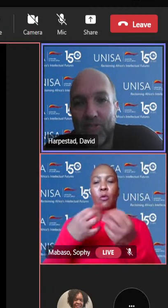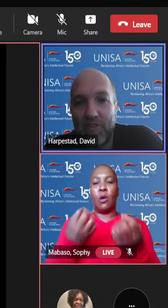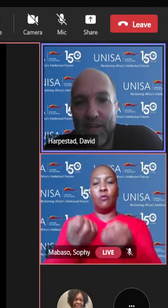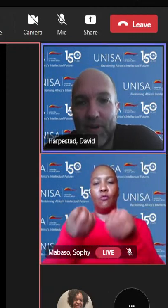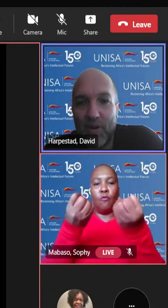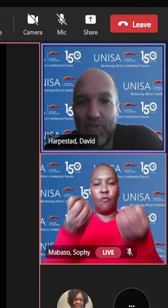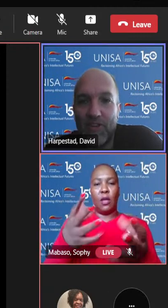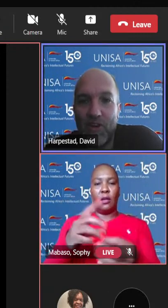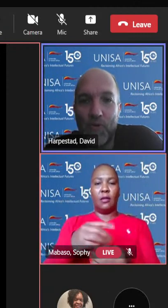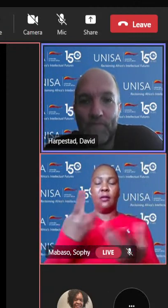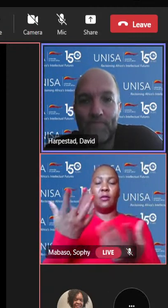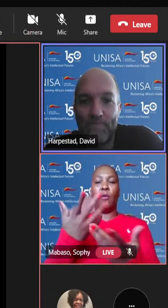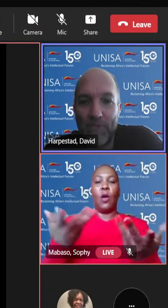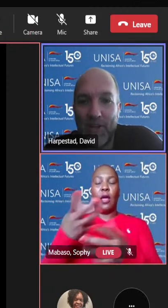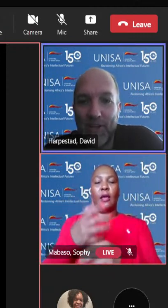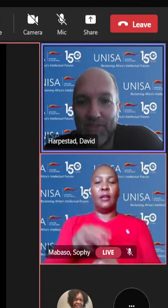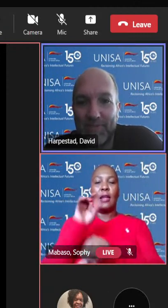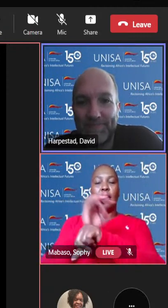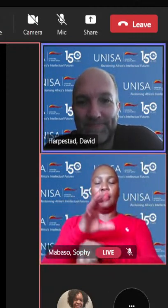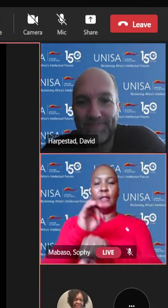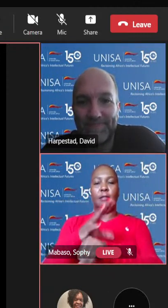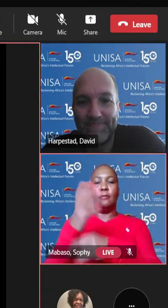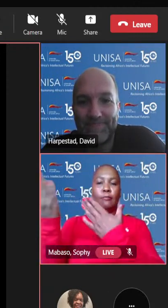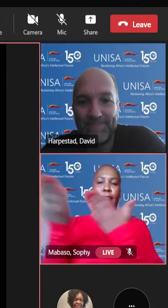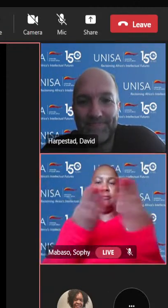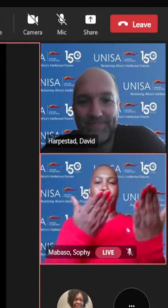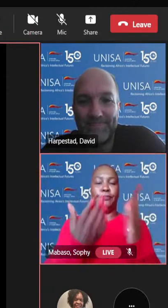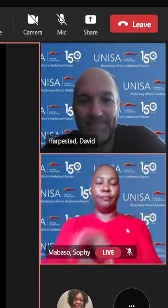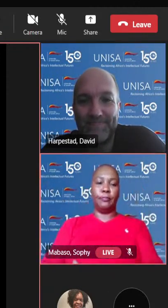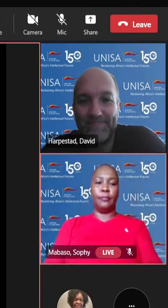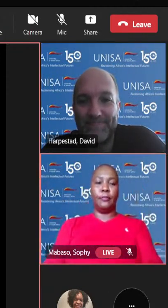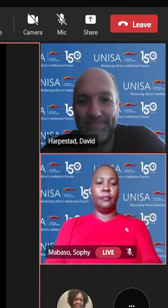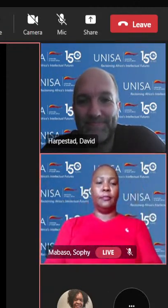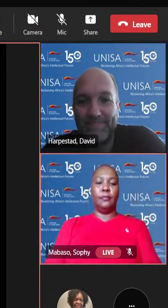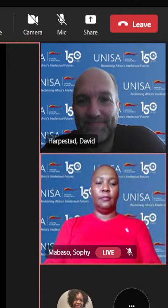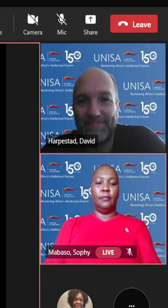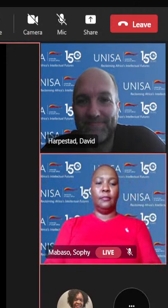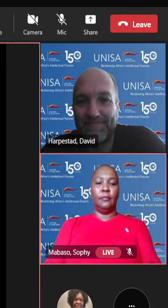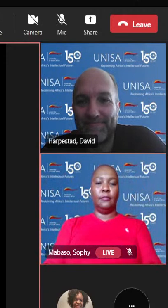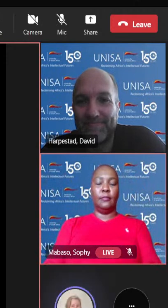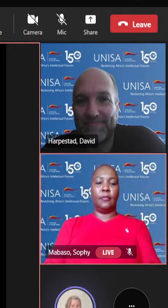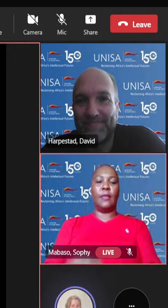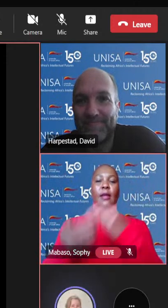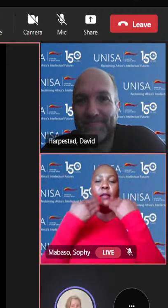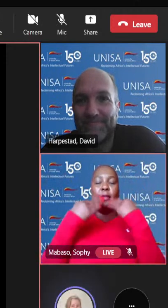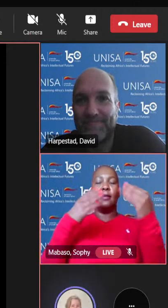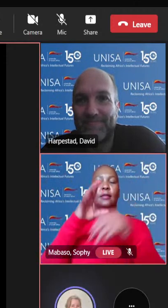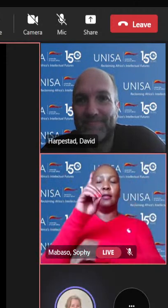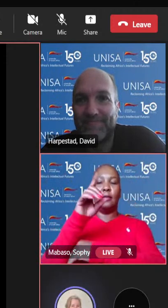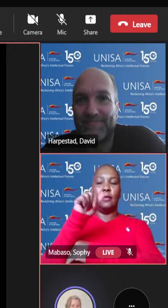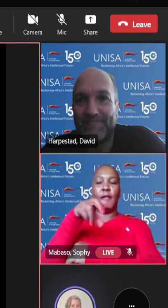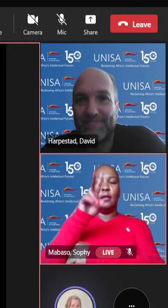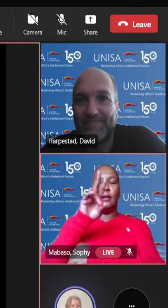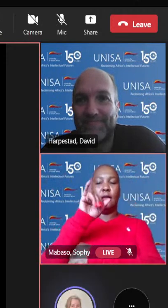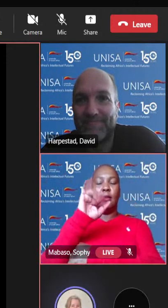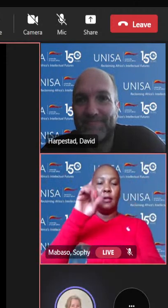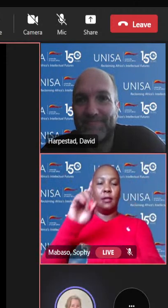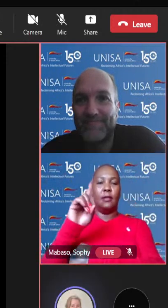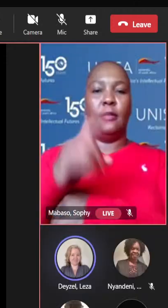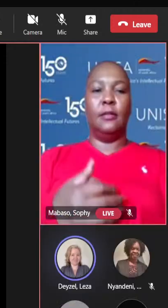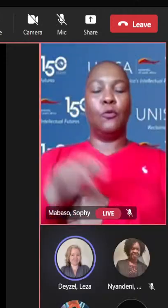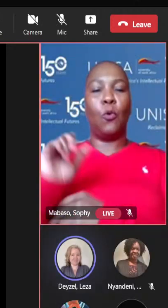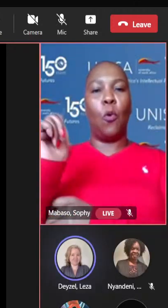at counseling. Over to you, colleagues. Thank you, David. A very warm welcome to all of